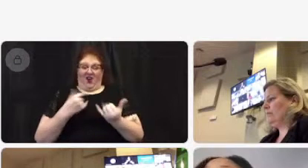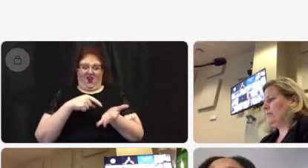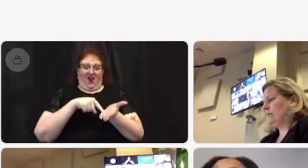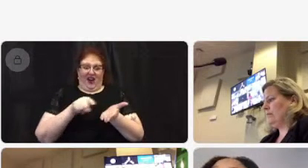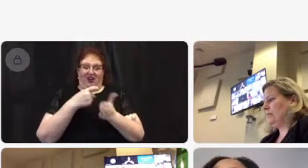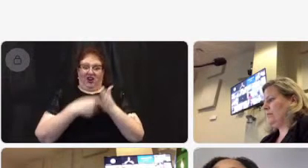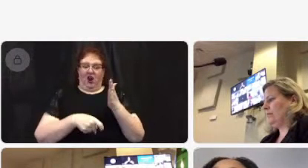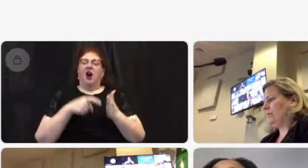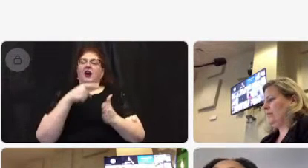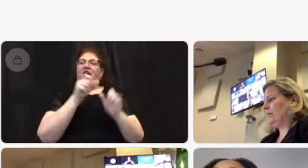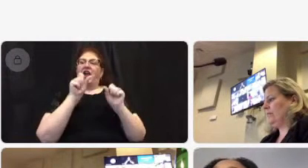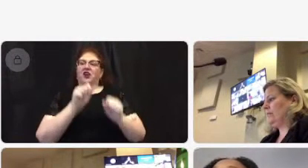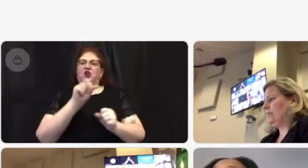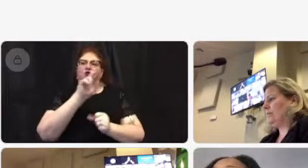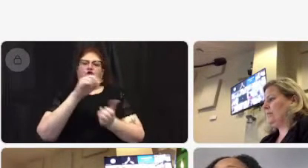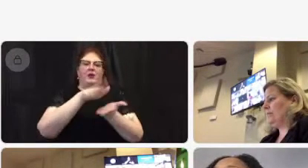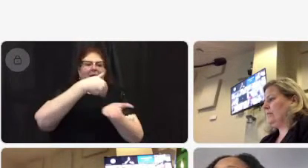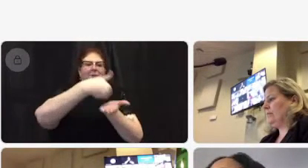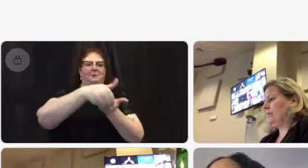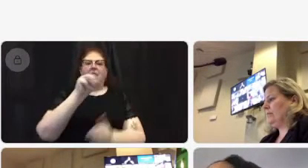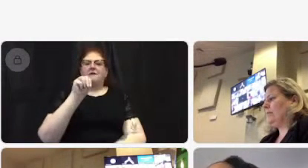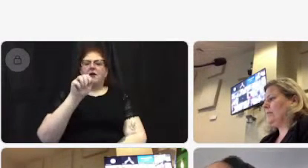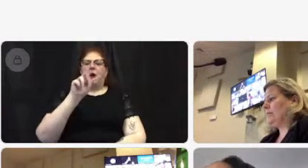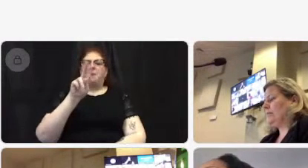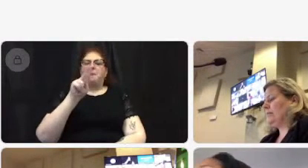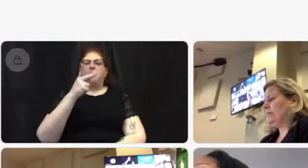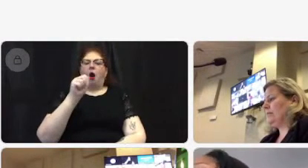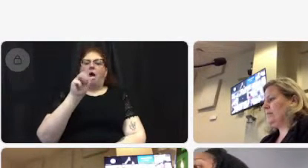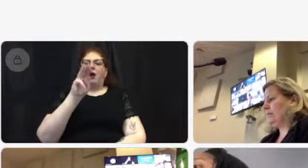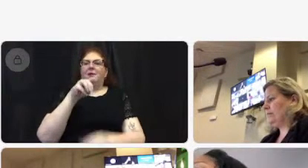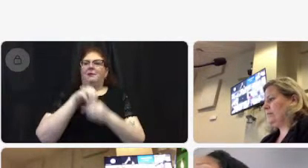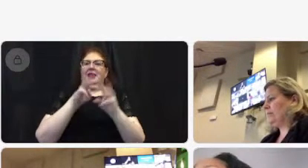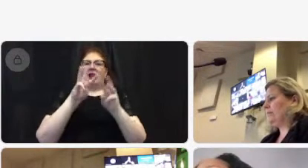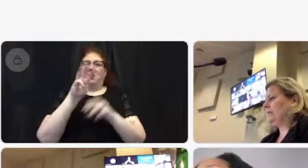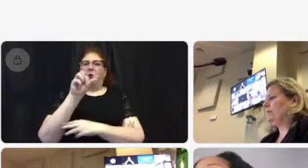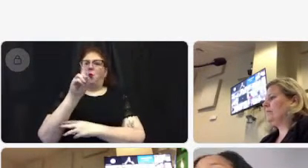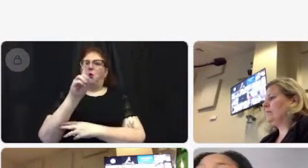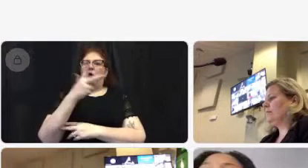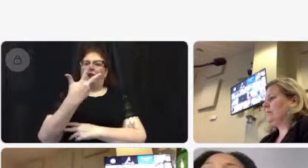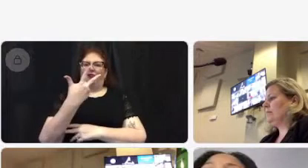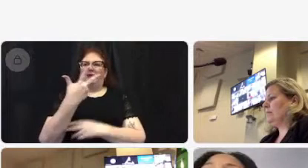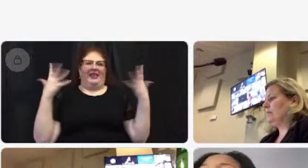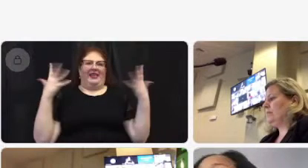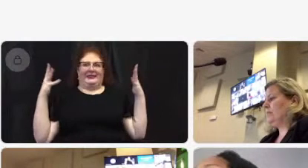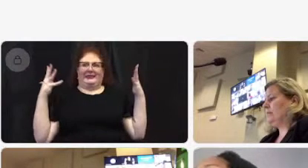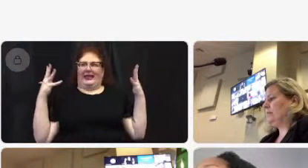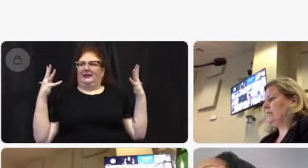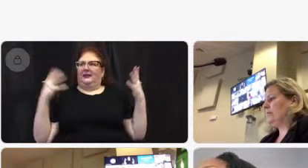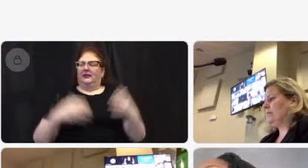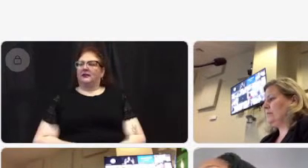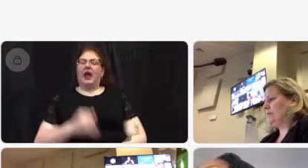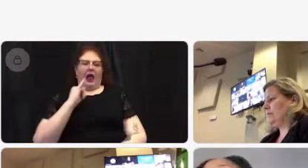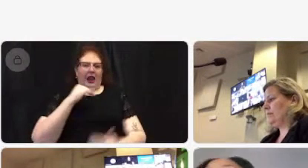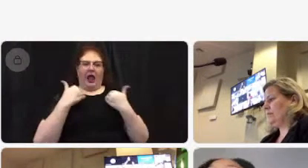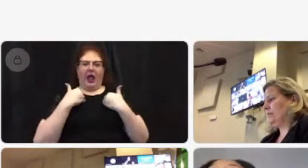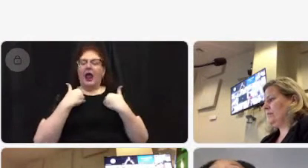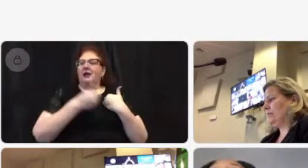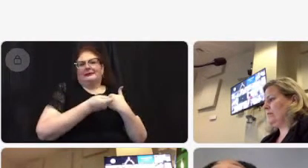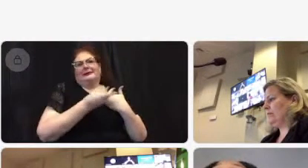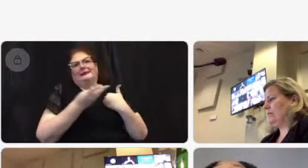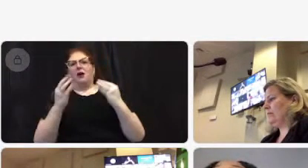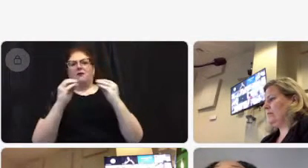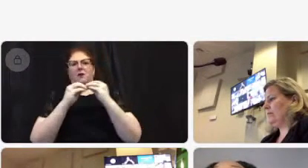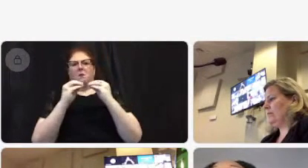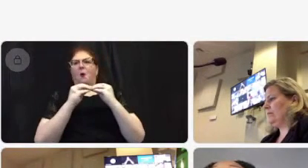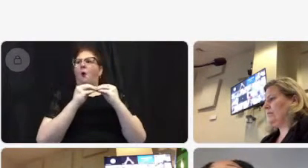Markham in Ward 3, and that's it. And I've gotten several more infrastructure requests just in the last